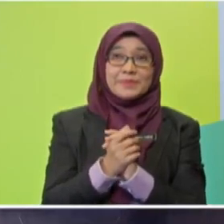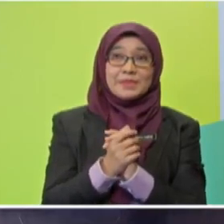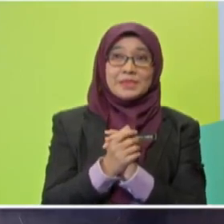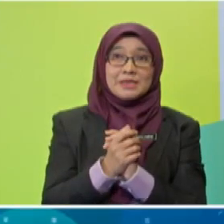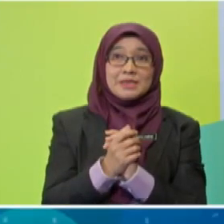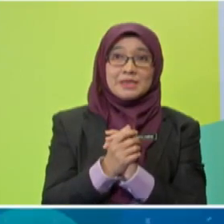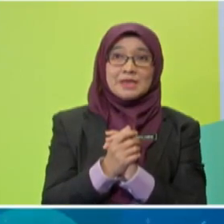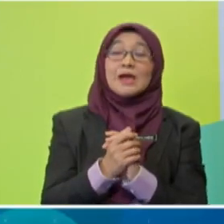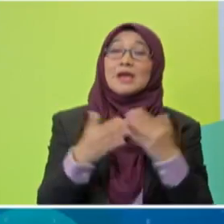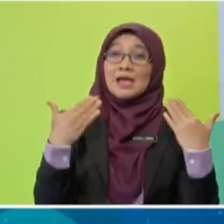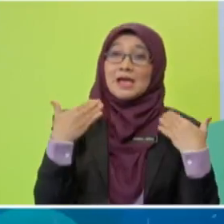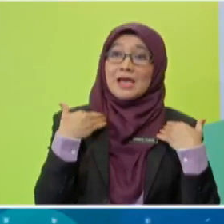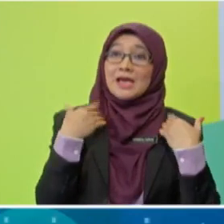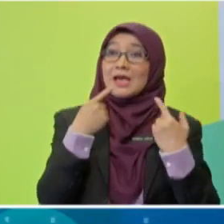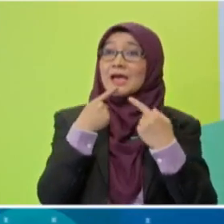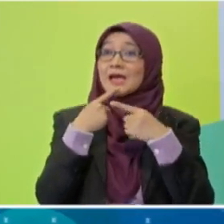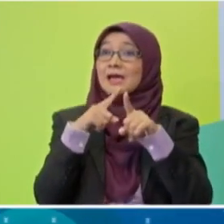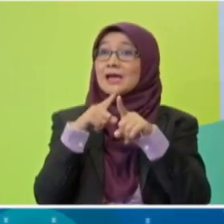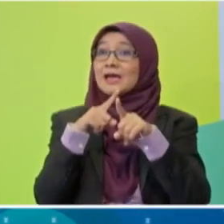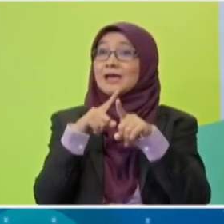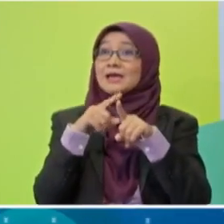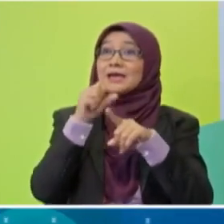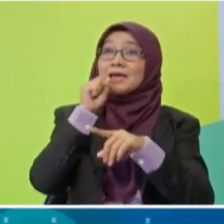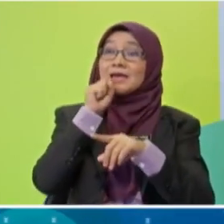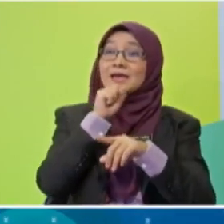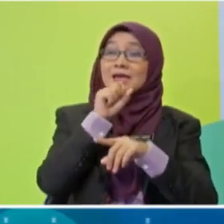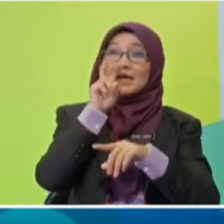Can I try? Yes, please, Sri. Go ahead.